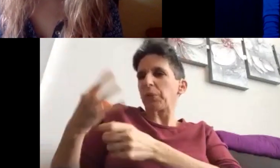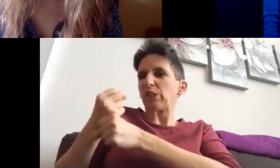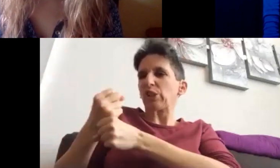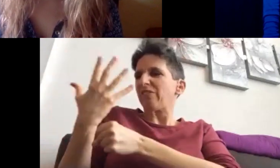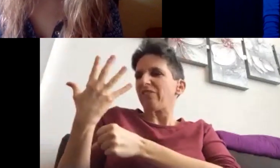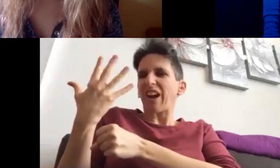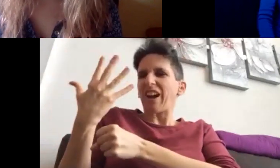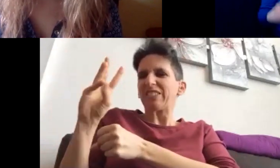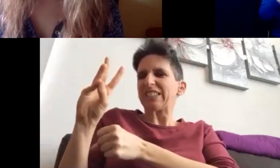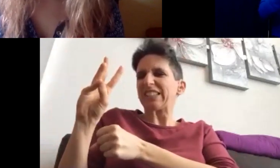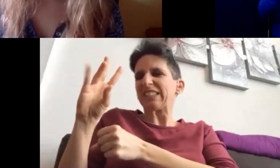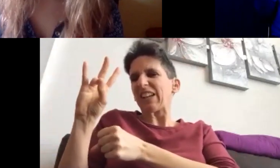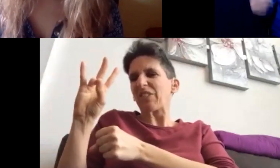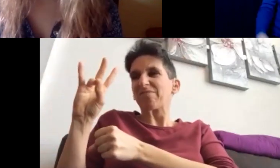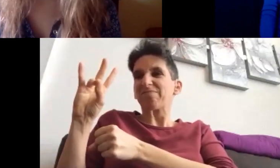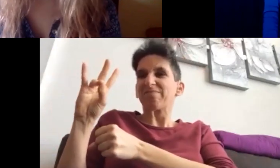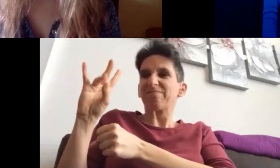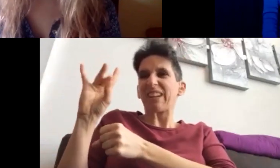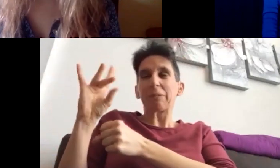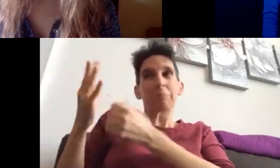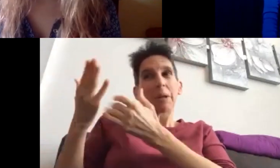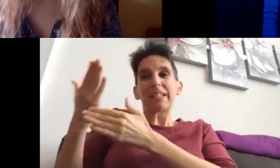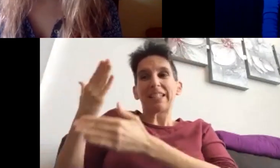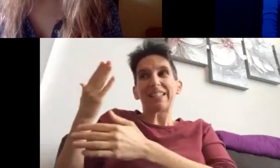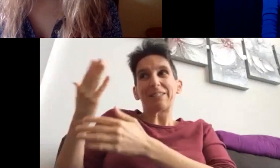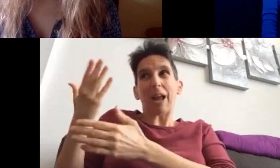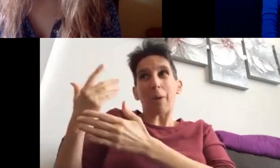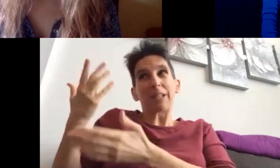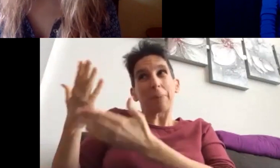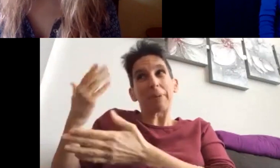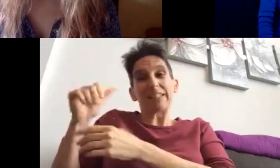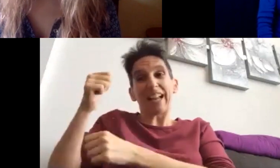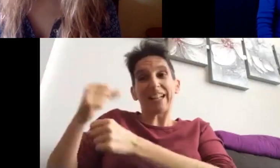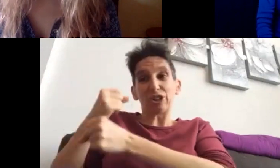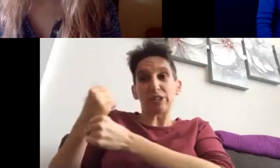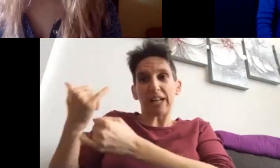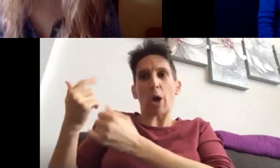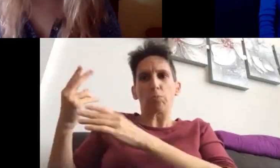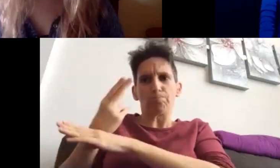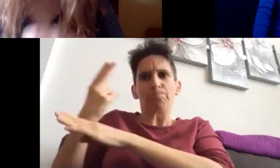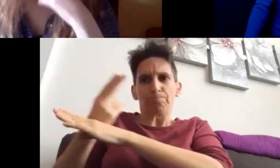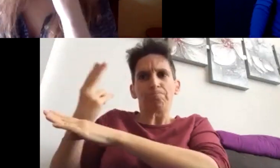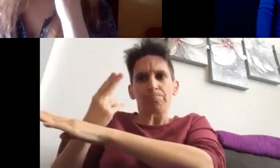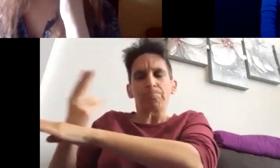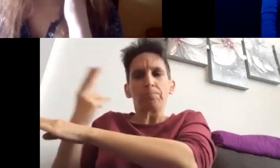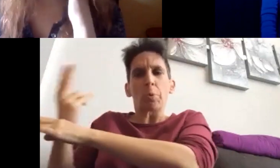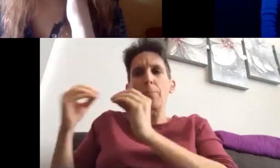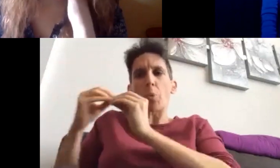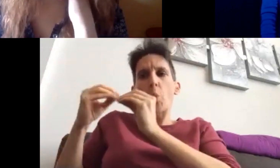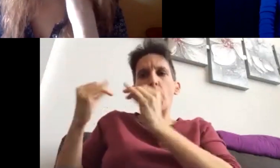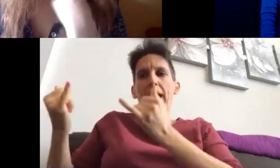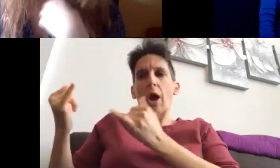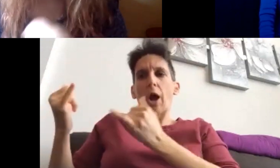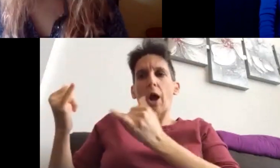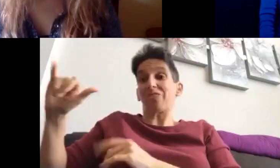and has started to be spread around maybe in the last 6, 7, maybe even 8 years now. I don't know. It could be up to 10 years by this time that